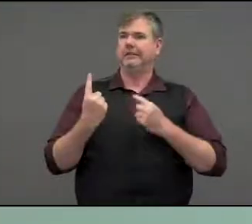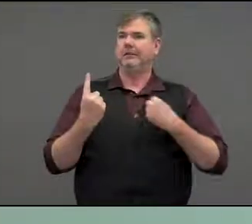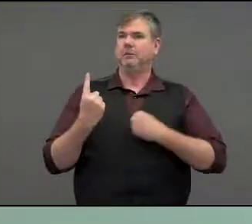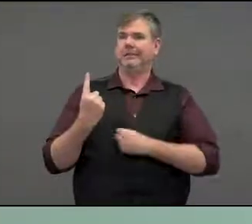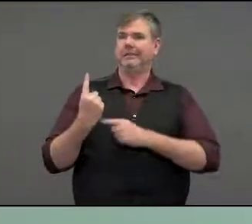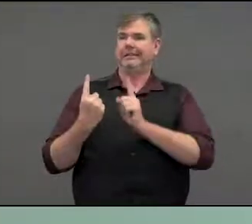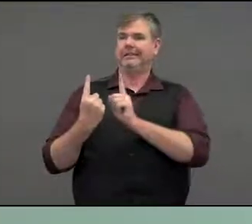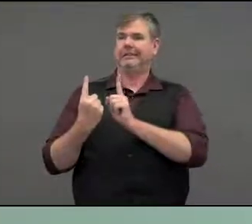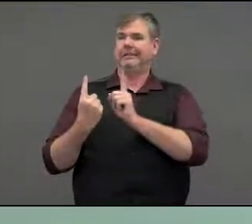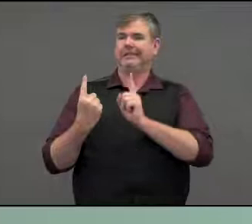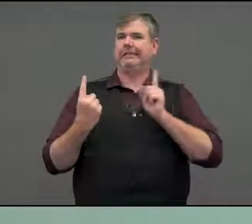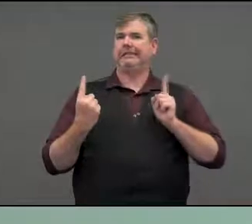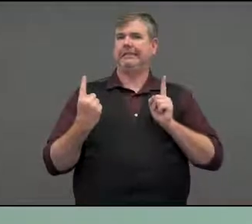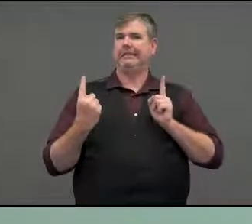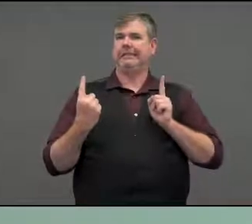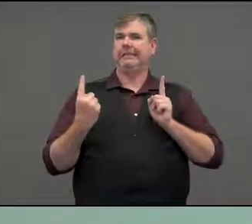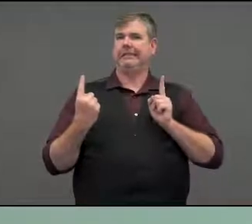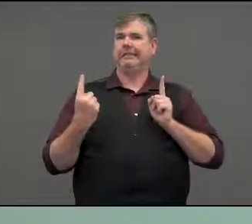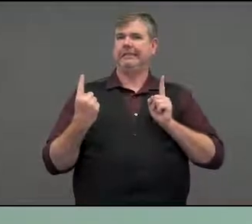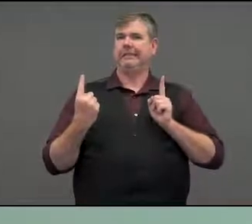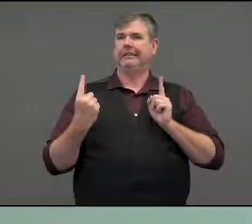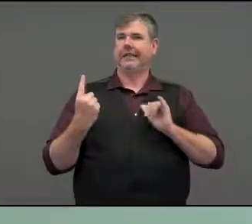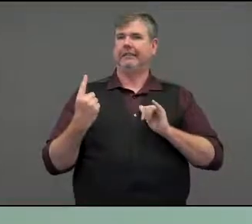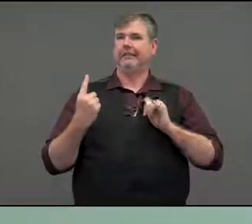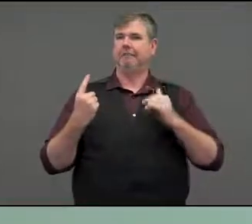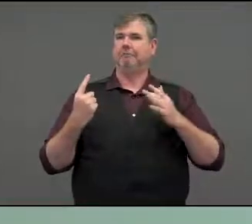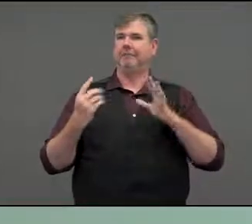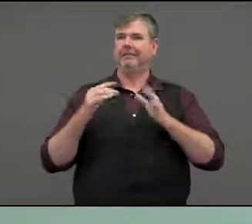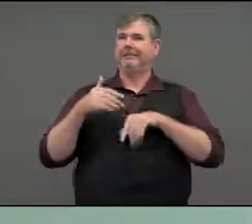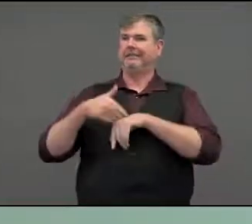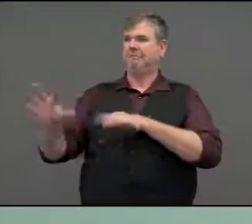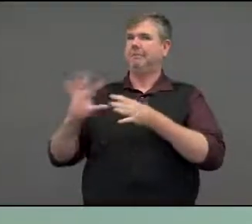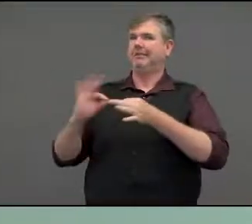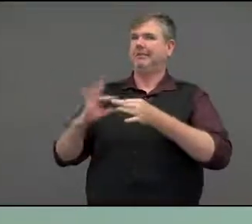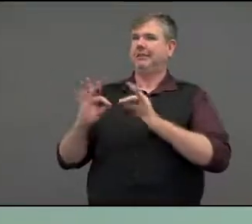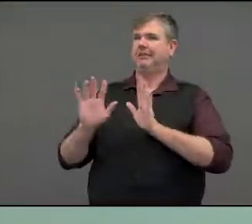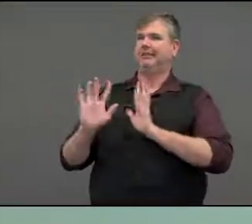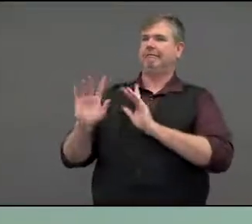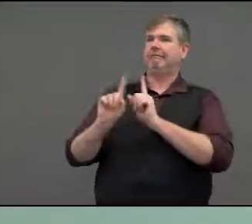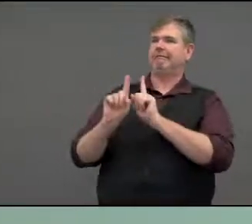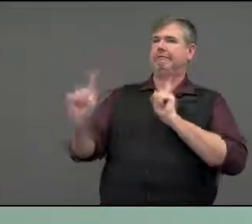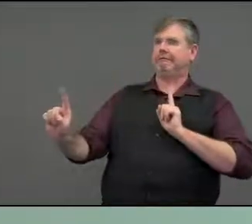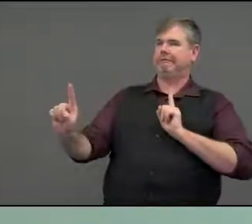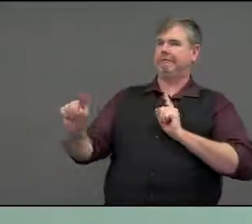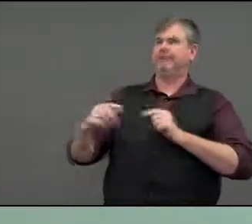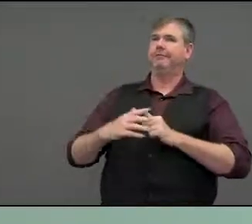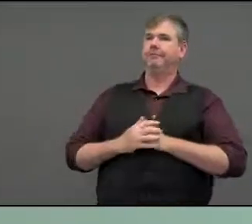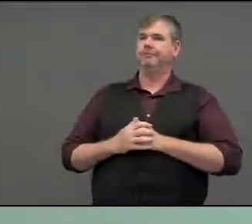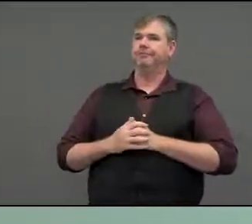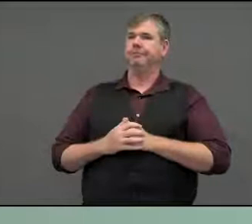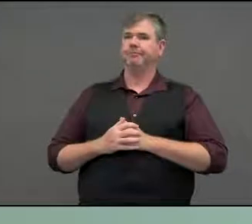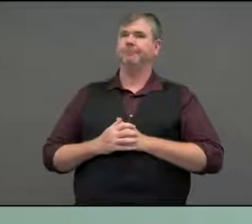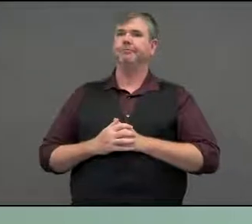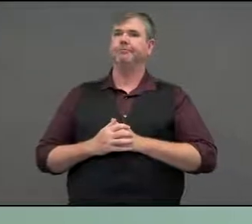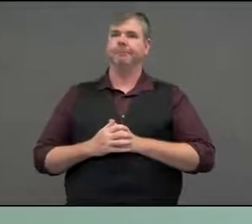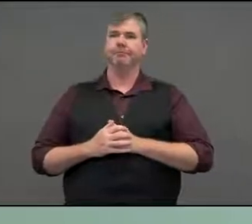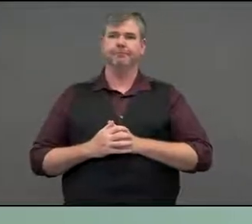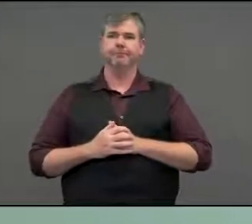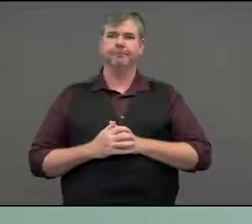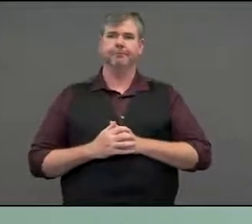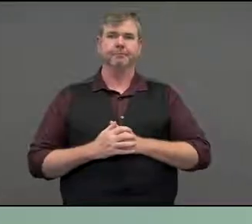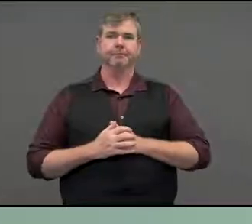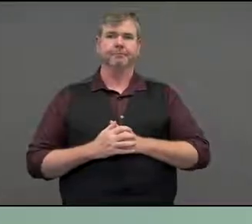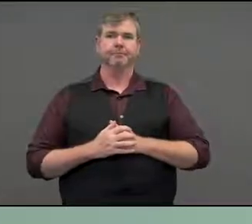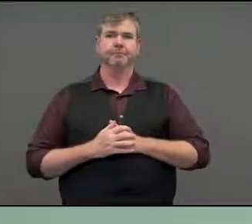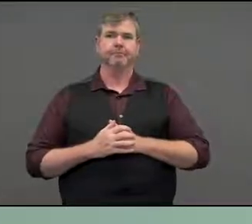and we've noticed that when we do that, the other person also takes a step back, because we have mentally acknowledged that we are standing too close to each other, because